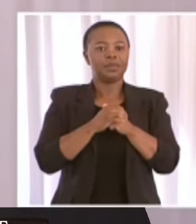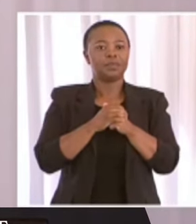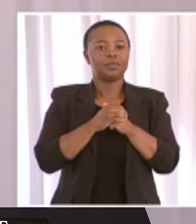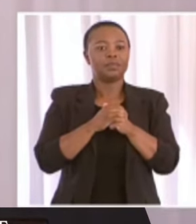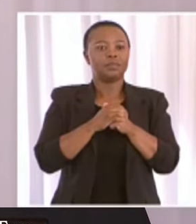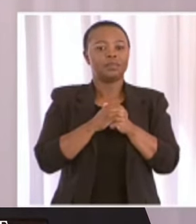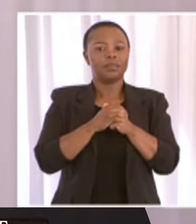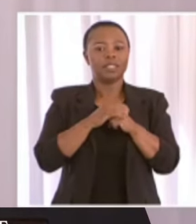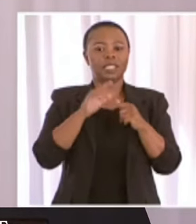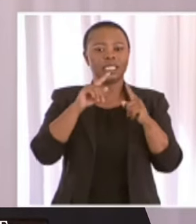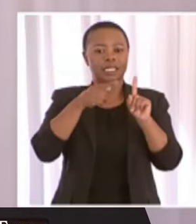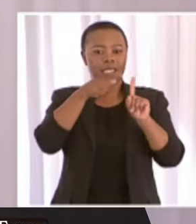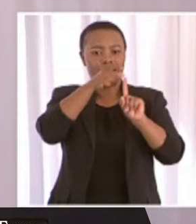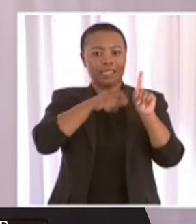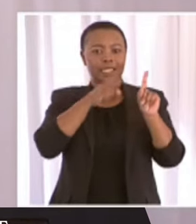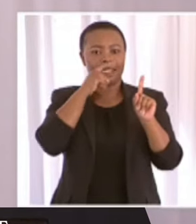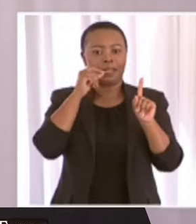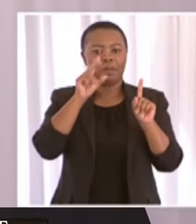Aziz Pahad.